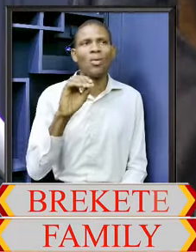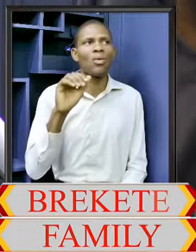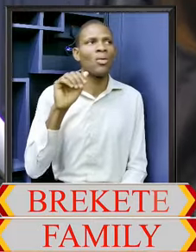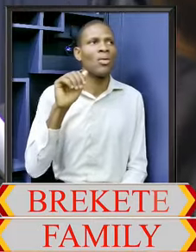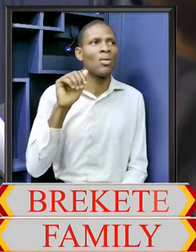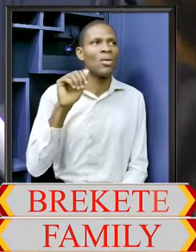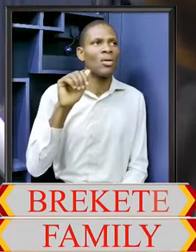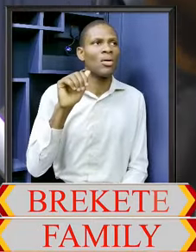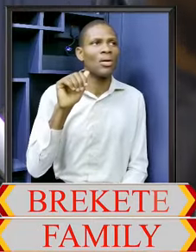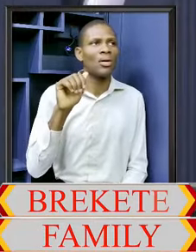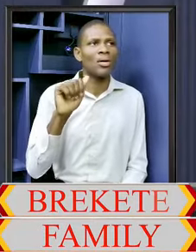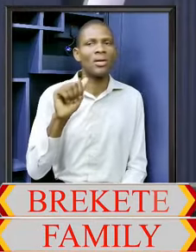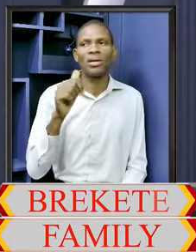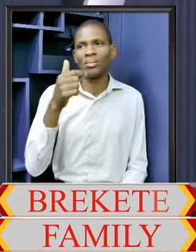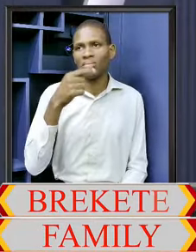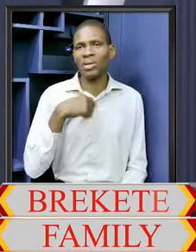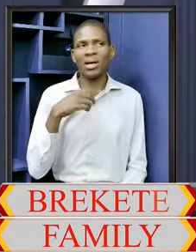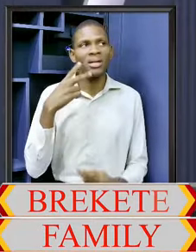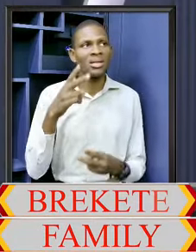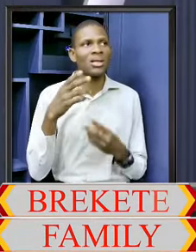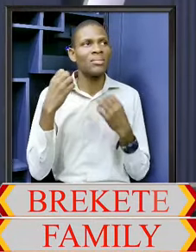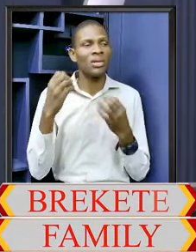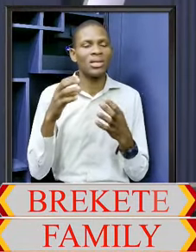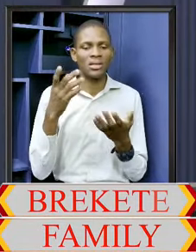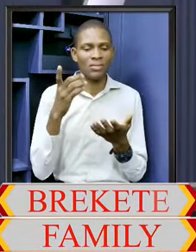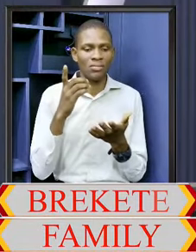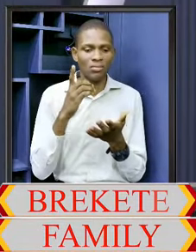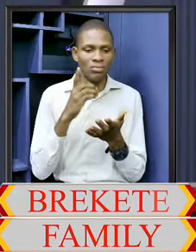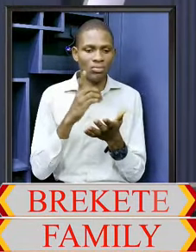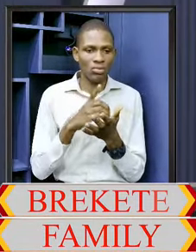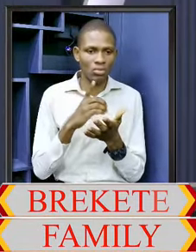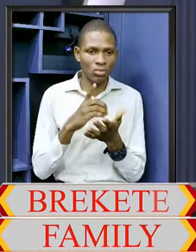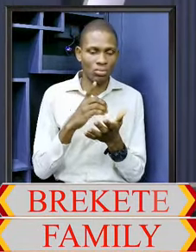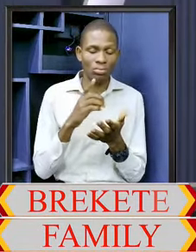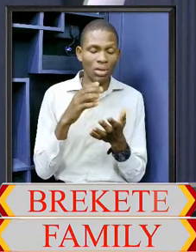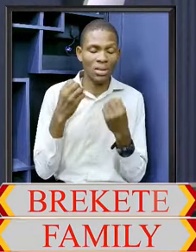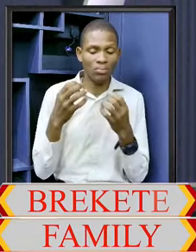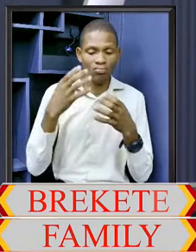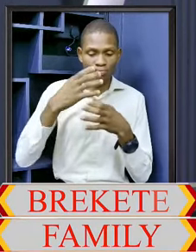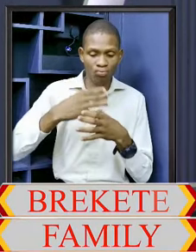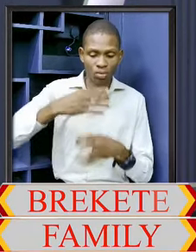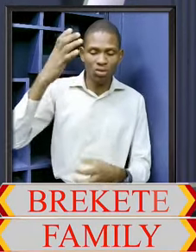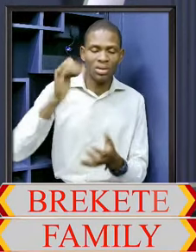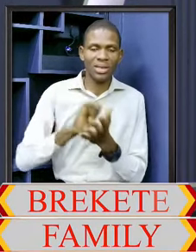Because me, I don't see many bottles, many things where then they sell for market. They go write organic. Oh, yes.